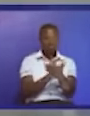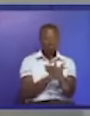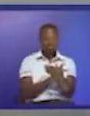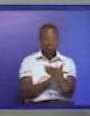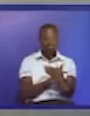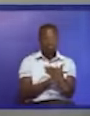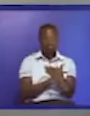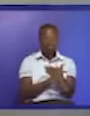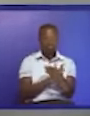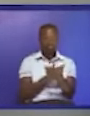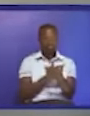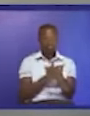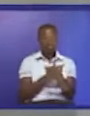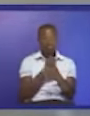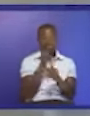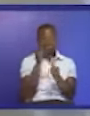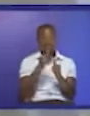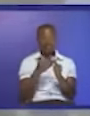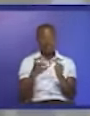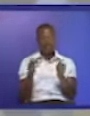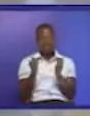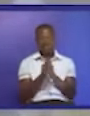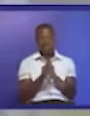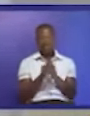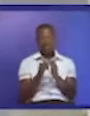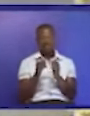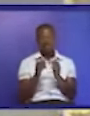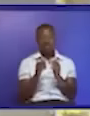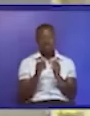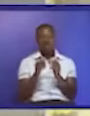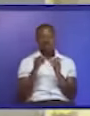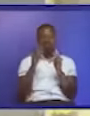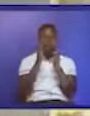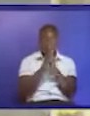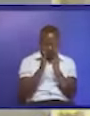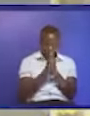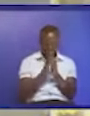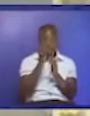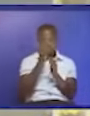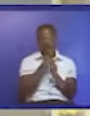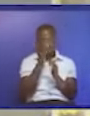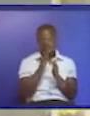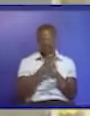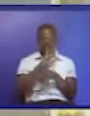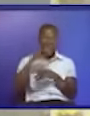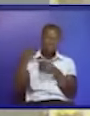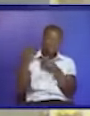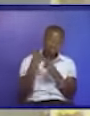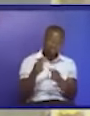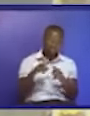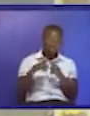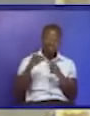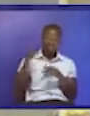life. Everything that has defied, you have prayed, you have fasted. Listen, you